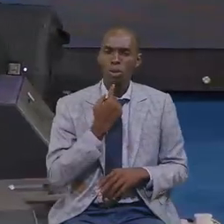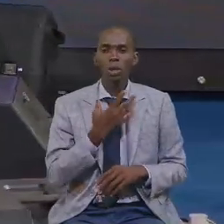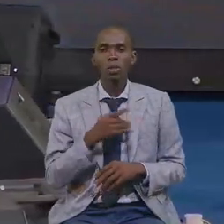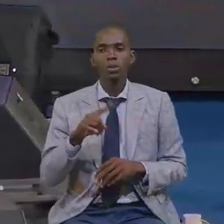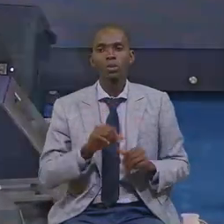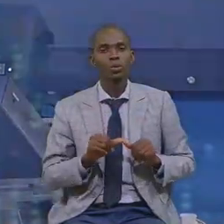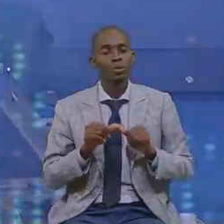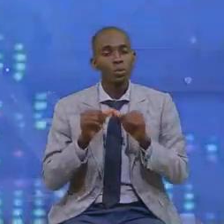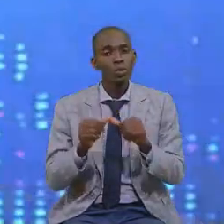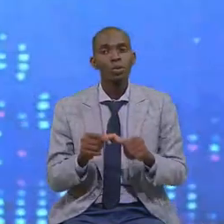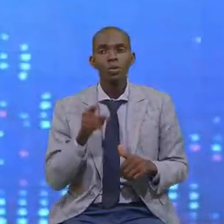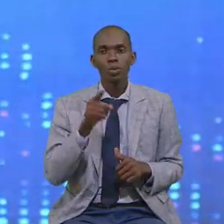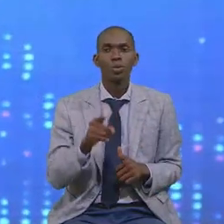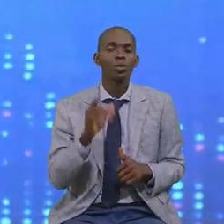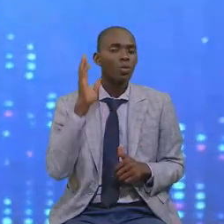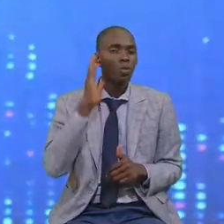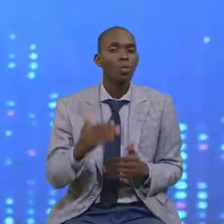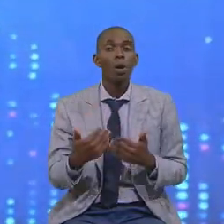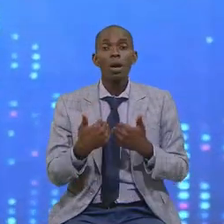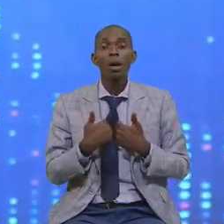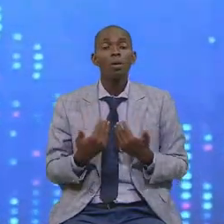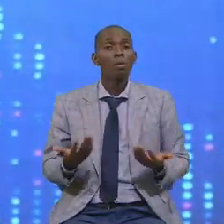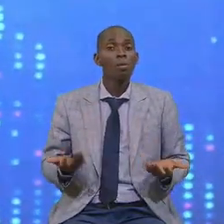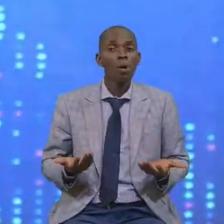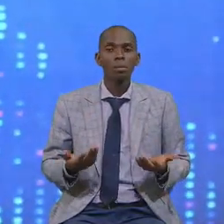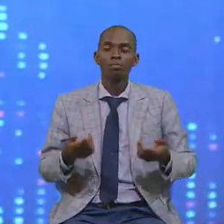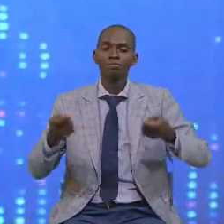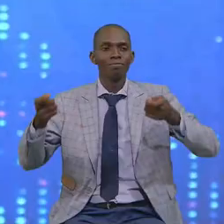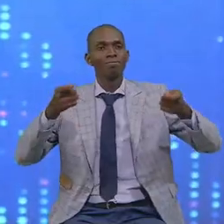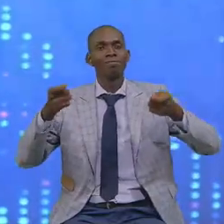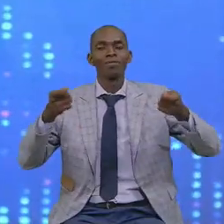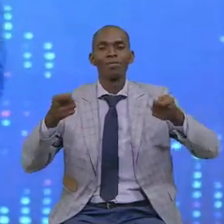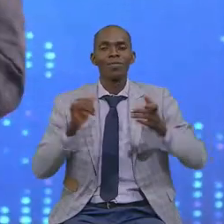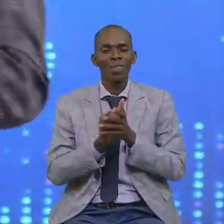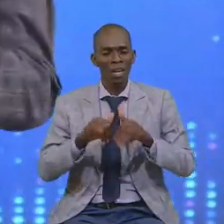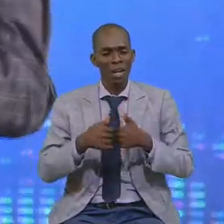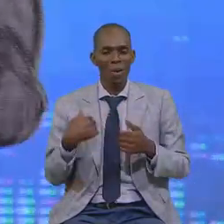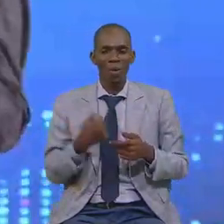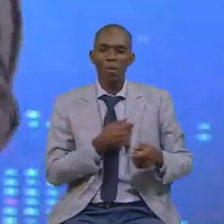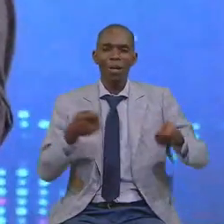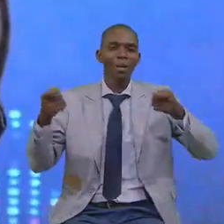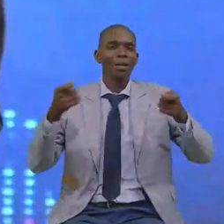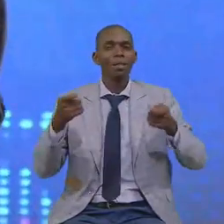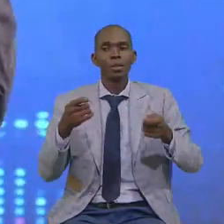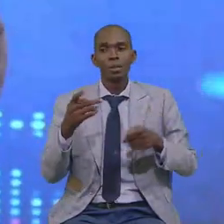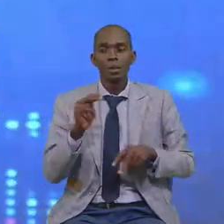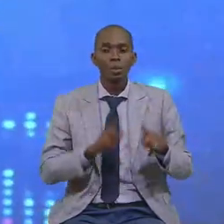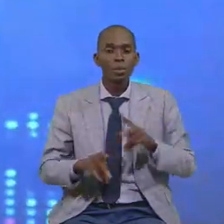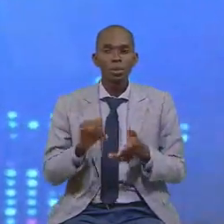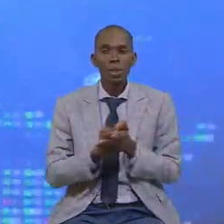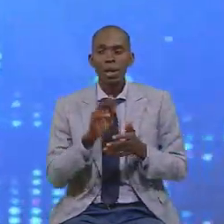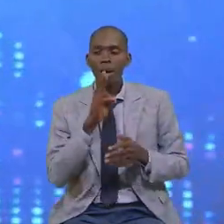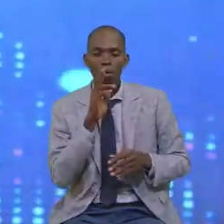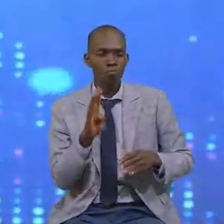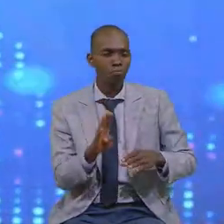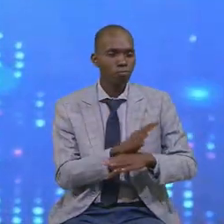you have then rain. You rain. That's how we rain. The people who are lazy, the